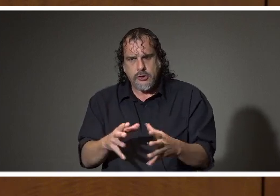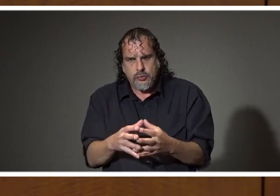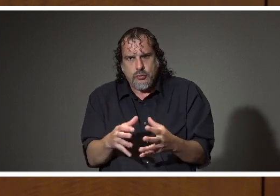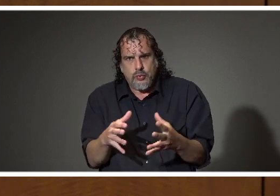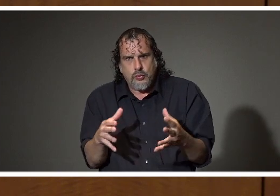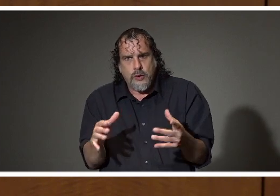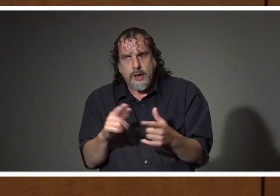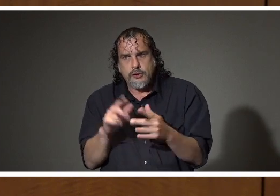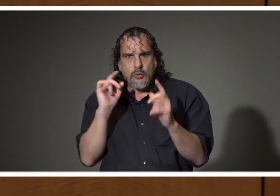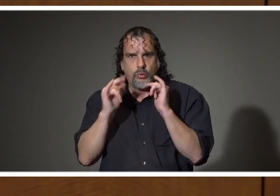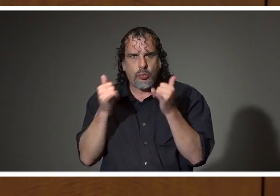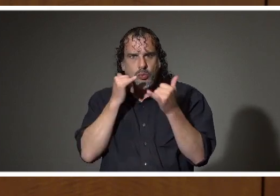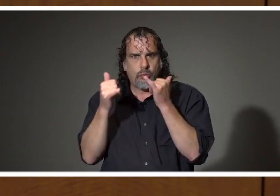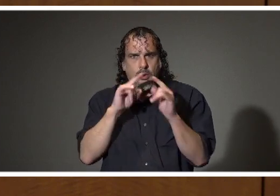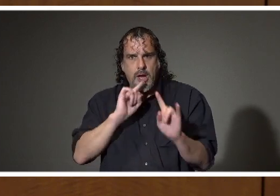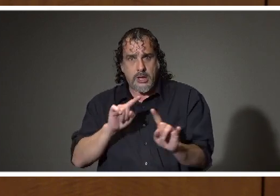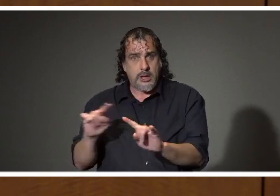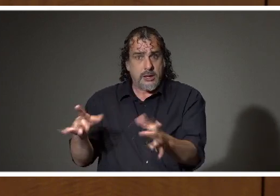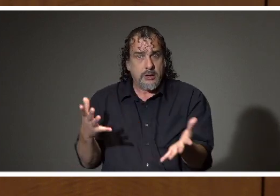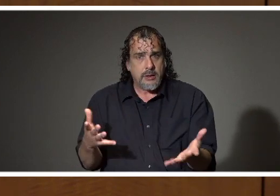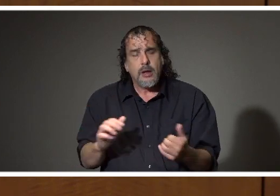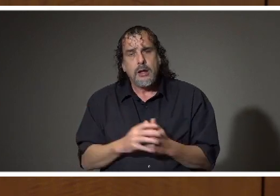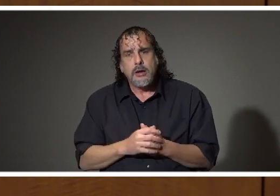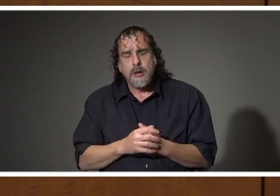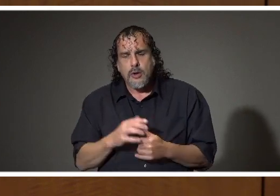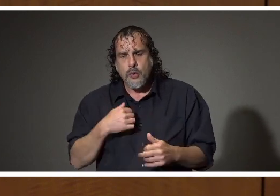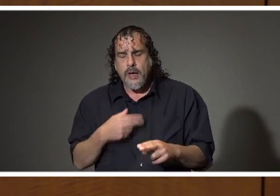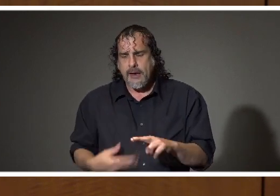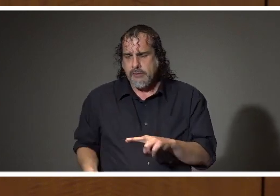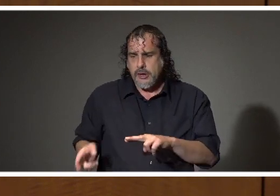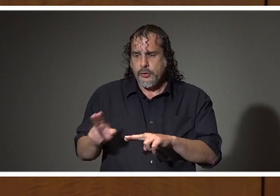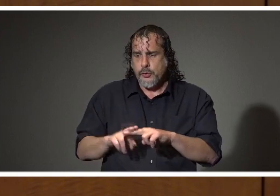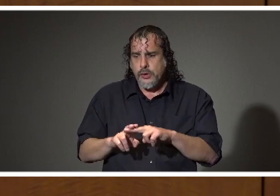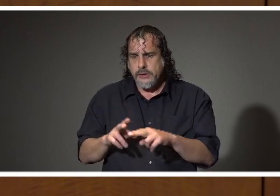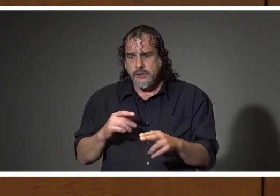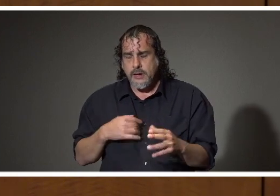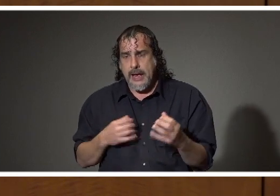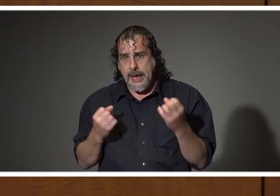capacity. At this point, I can tell you that we have increased the number of